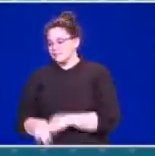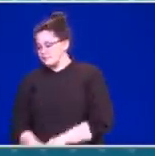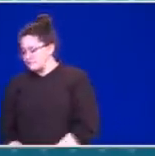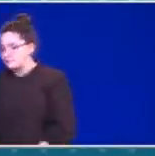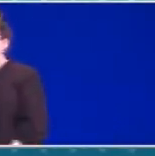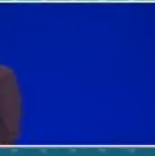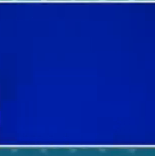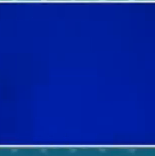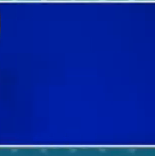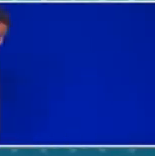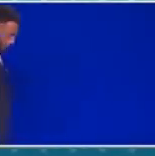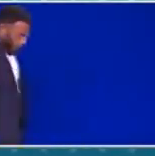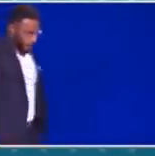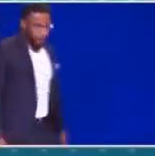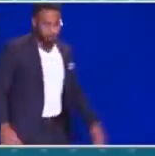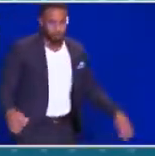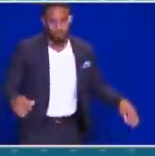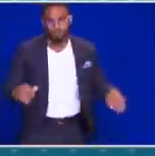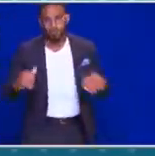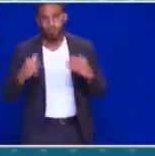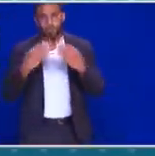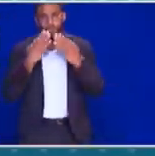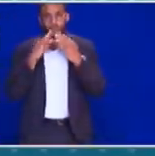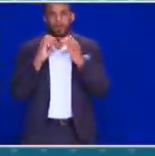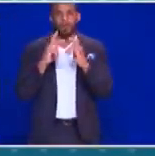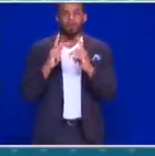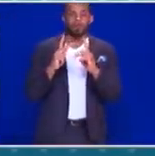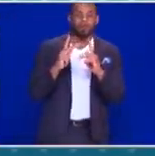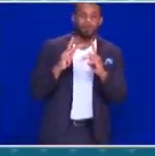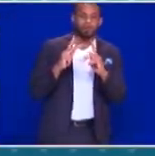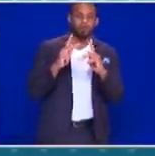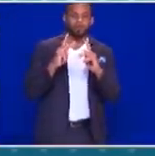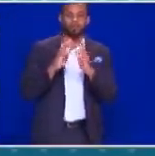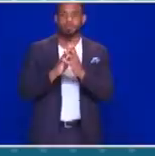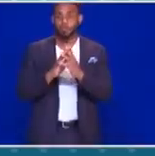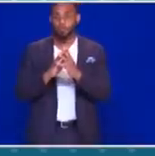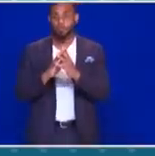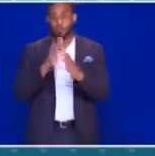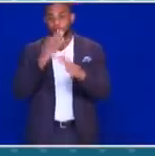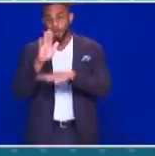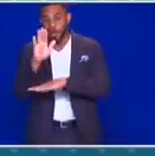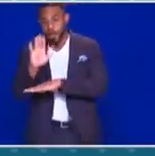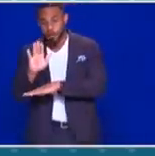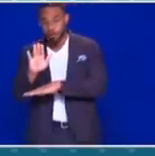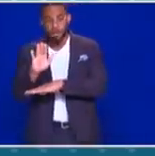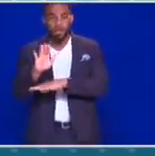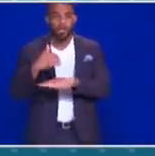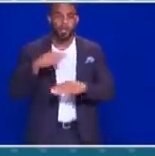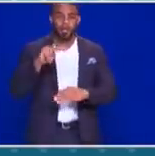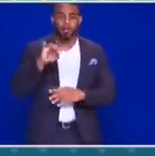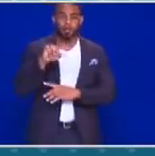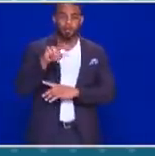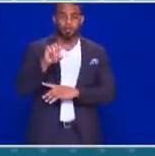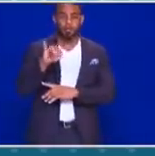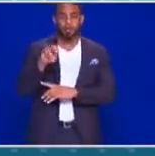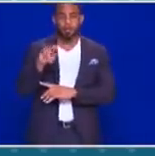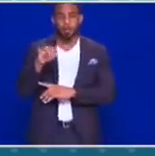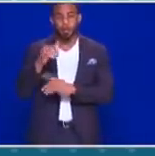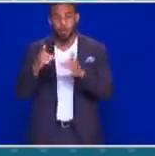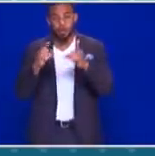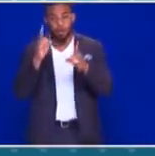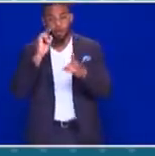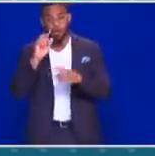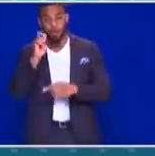great information about how areas across the nation are changing. Good afternoon. I'm Nicholas Jones, the Director of